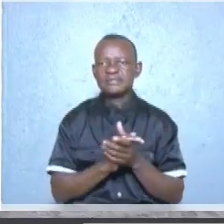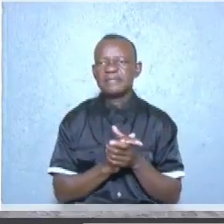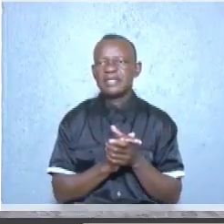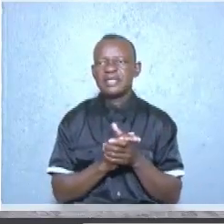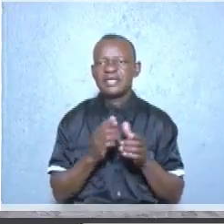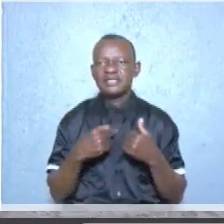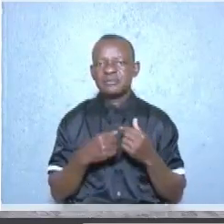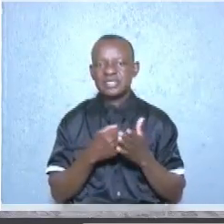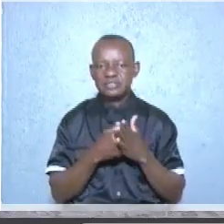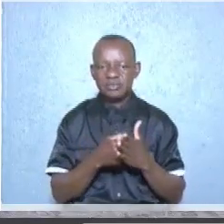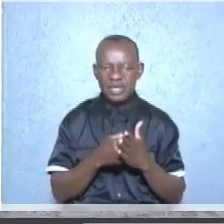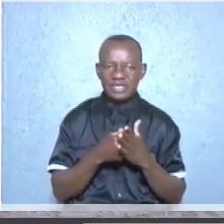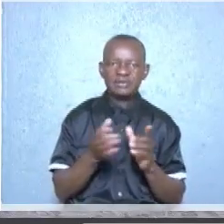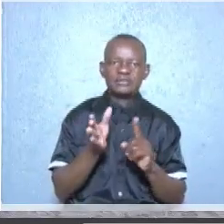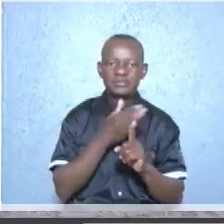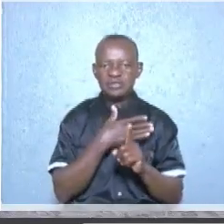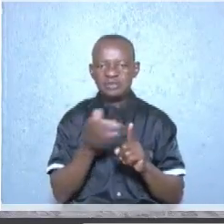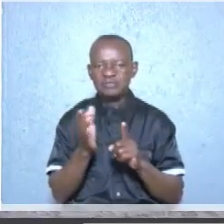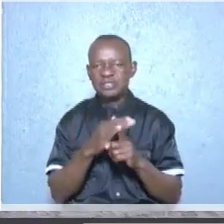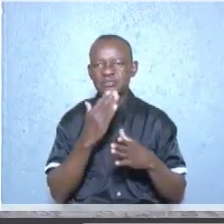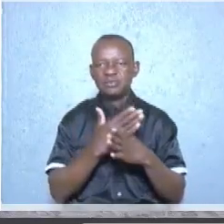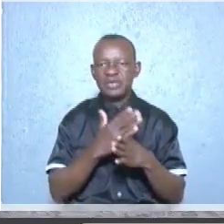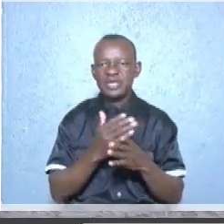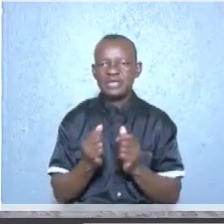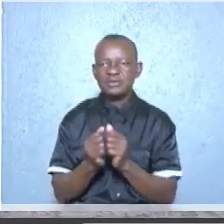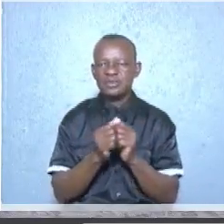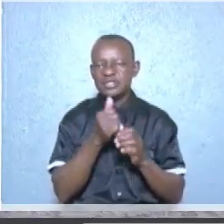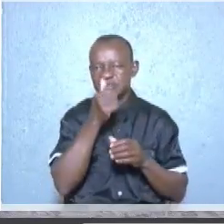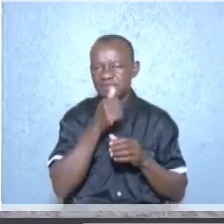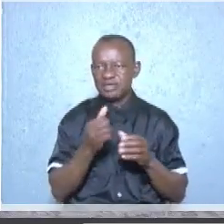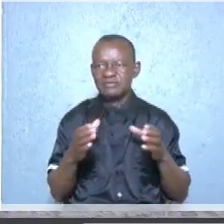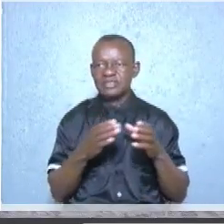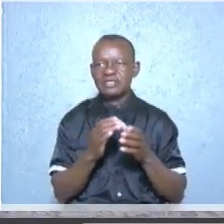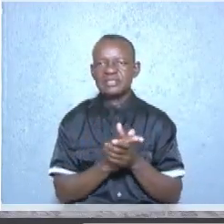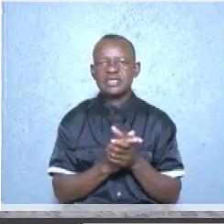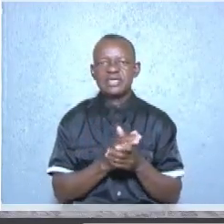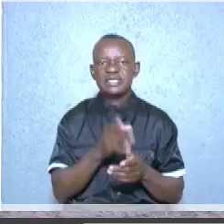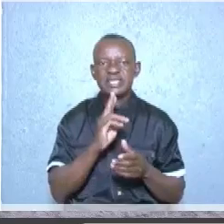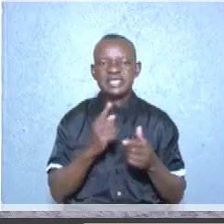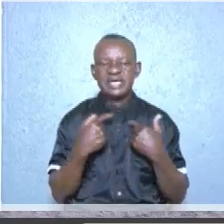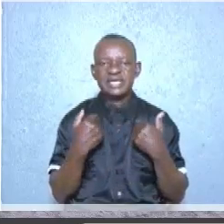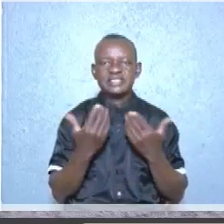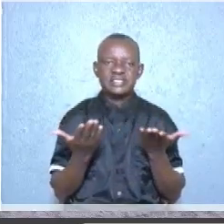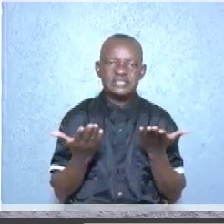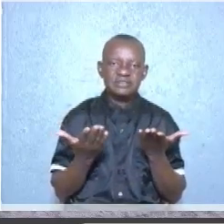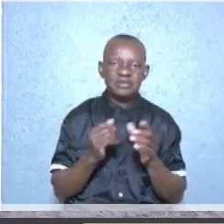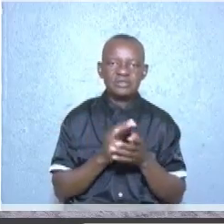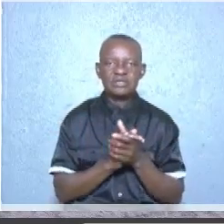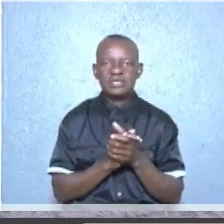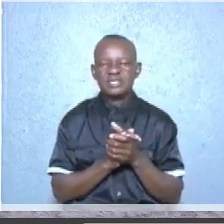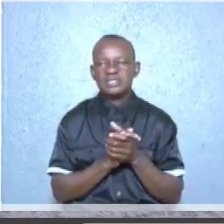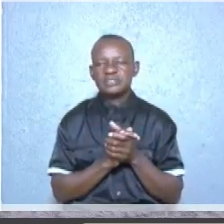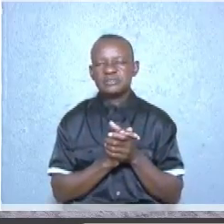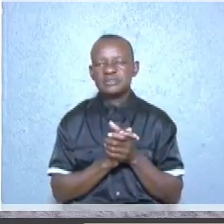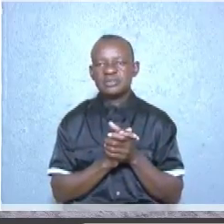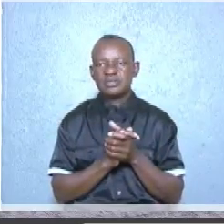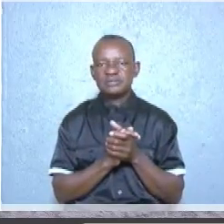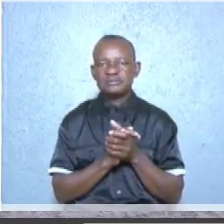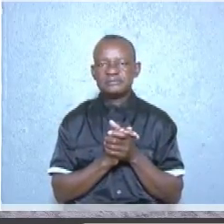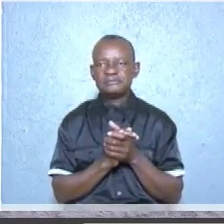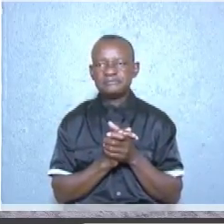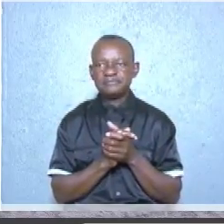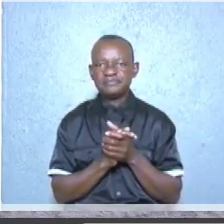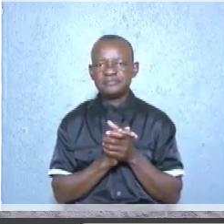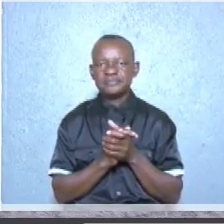etc. As a business person, talk to us a little bit around his legacy in terms of, particularly also coming from this contract